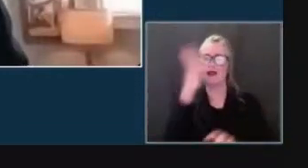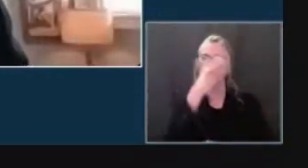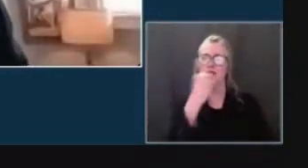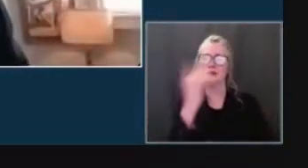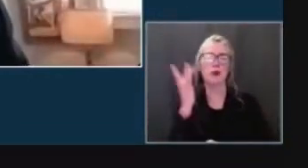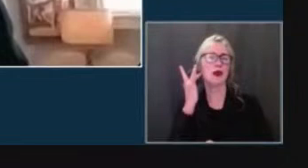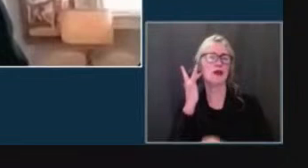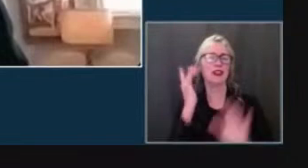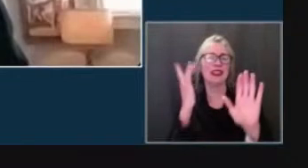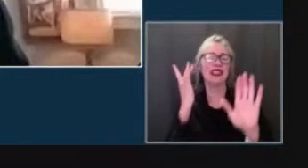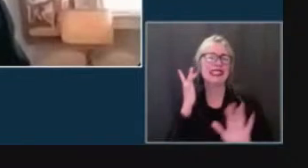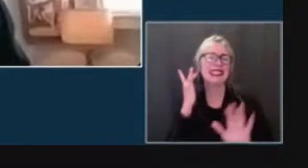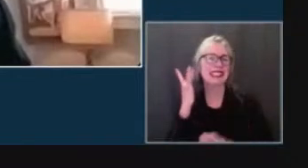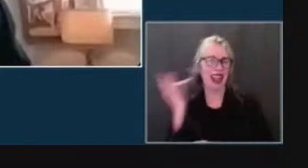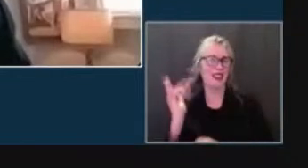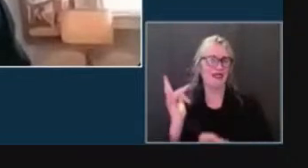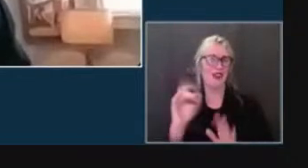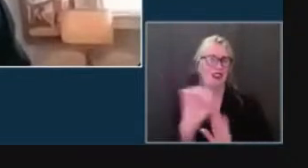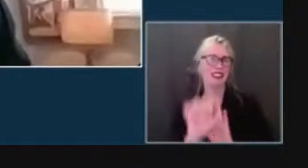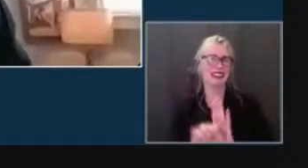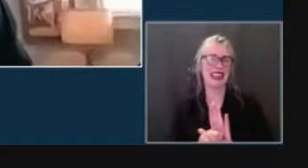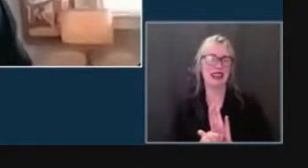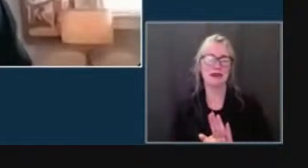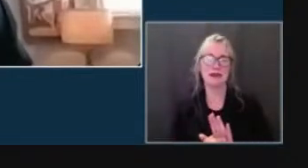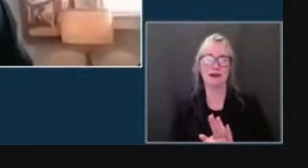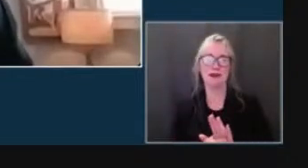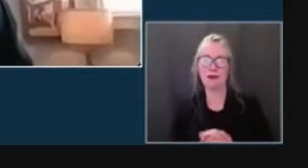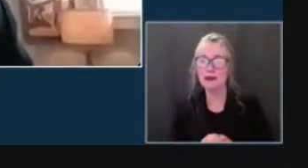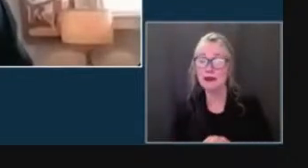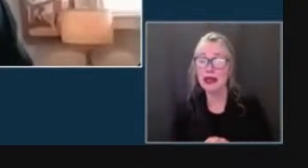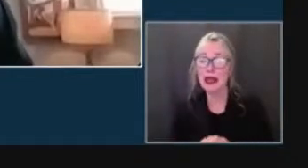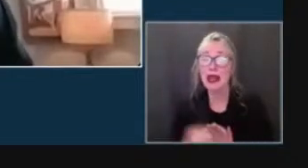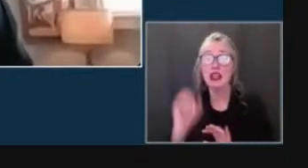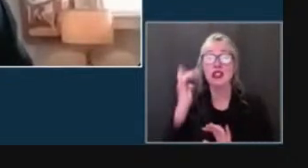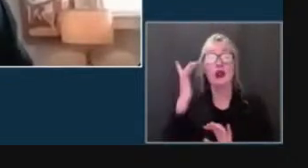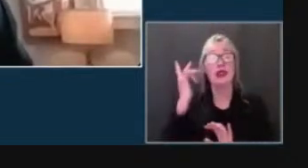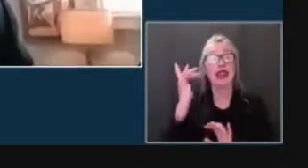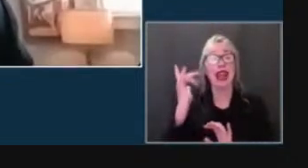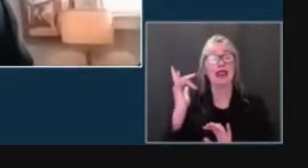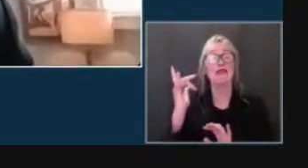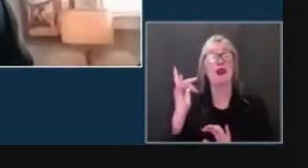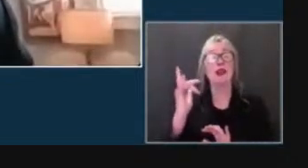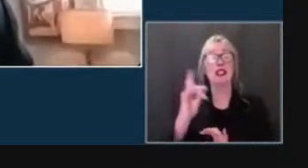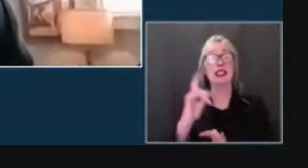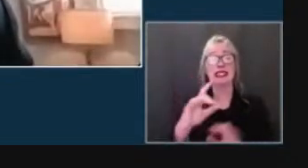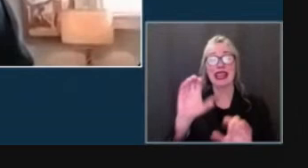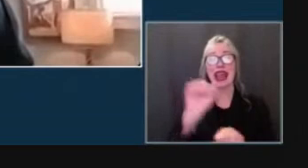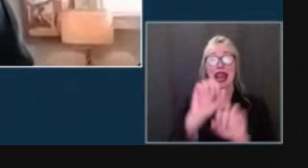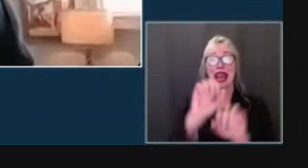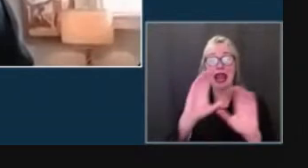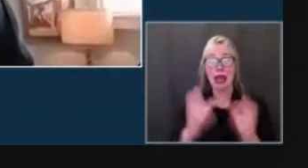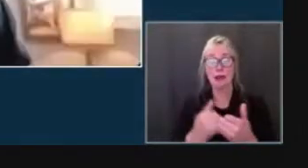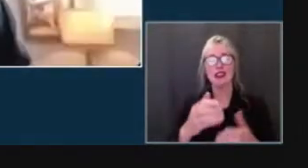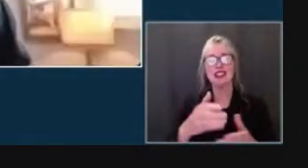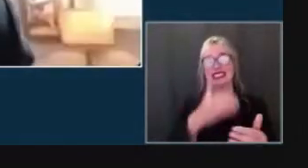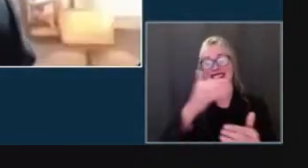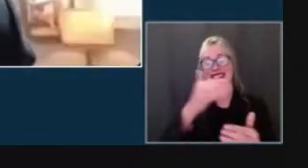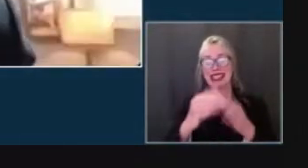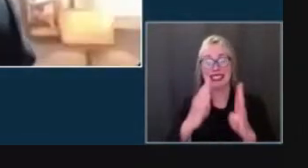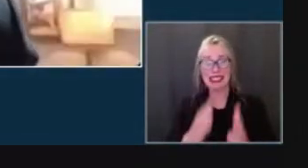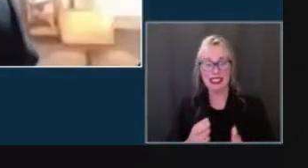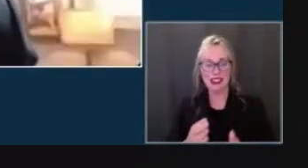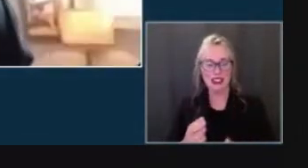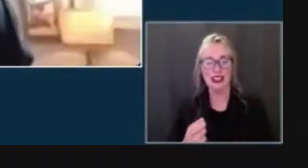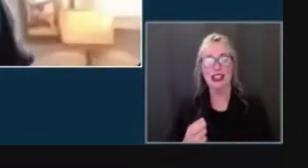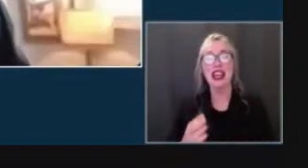I'm delighted to be with the California Labor Federation's next leader, Lorena Gonzalez, for transition to the end of July.